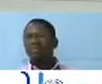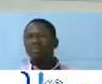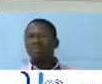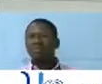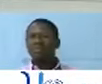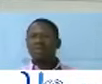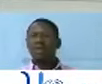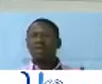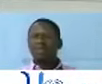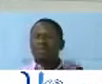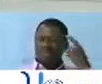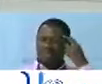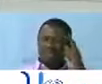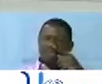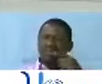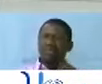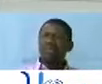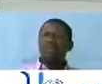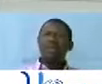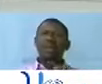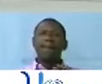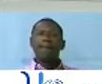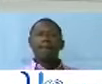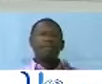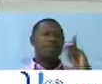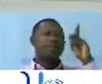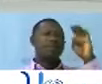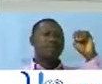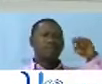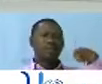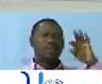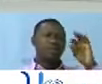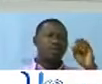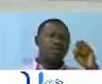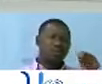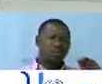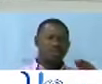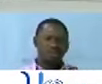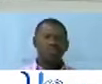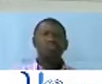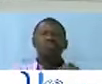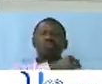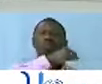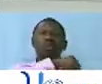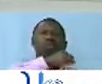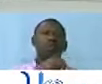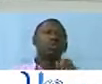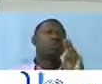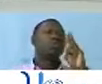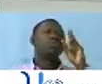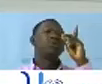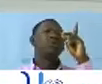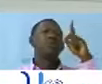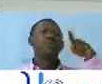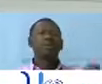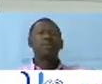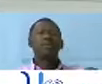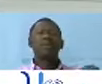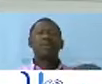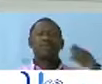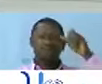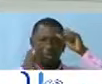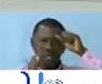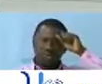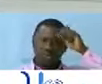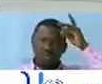of the UDP. Buguma wax na lu yatu ci mbir mom way nak dafa melni dañ ko gisseone ne ku bokon ci